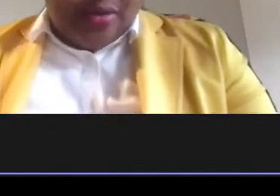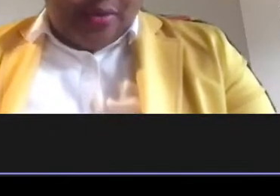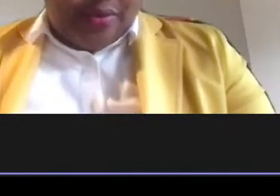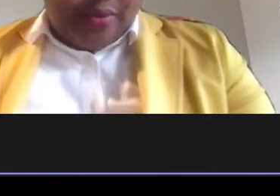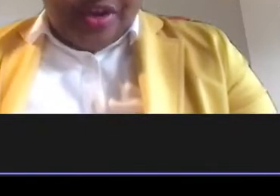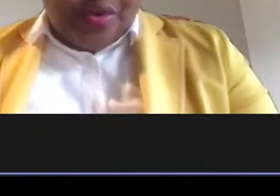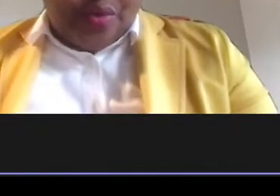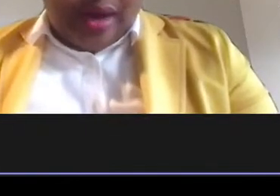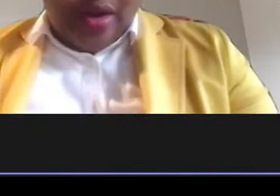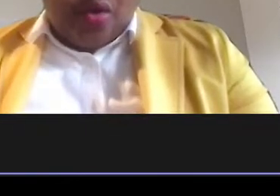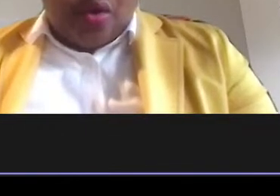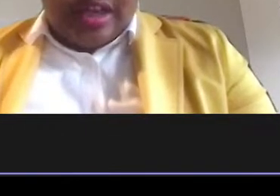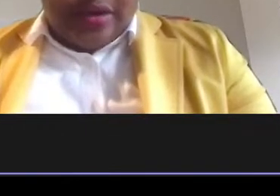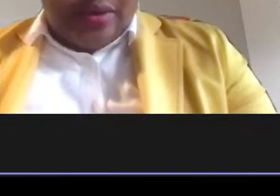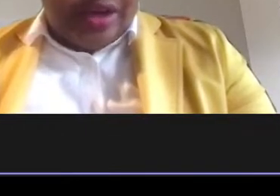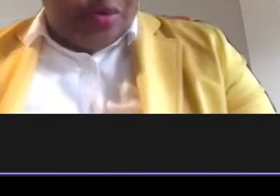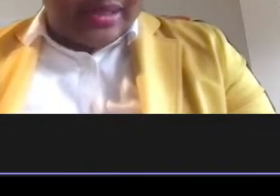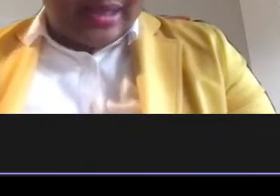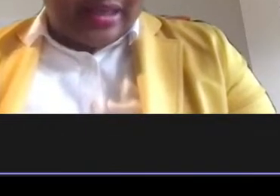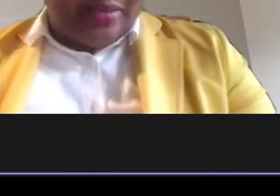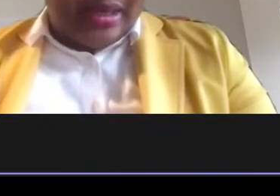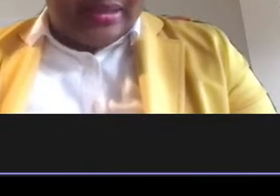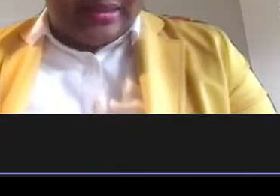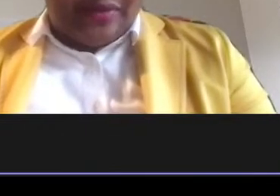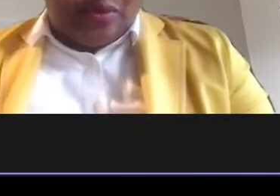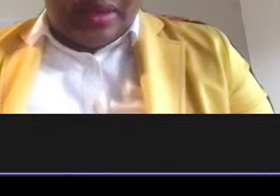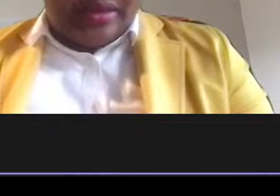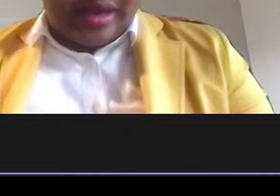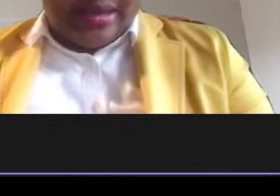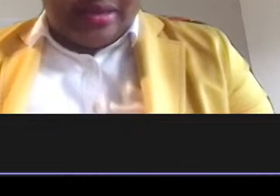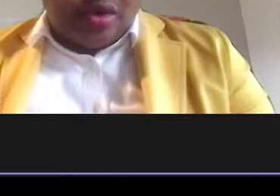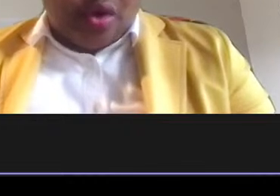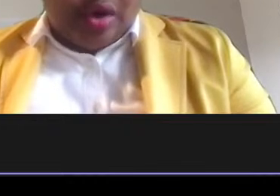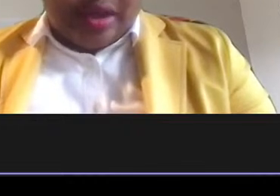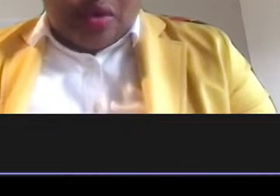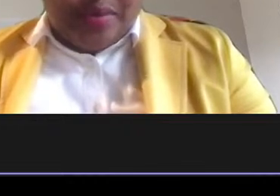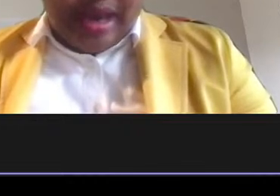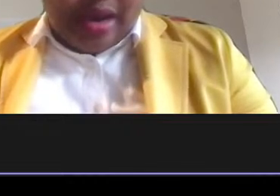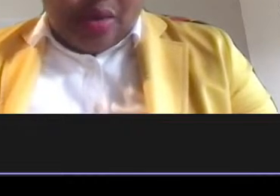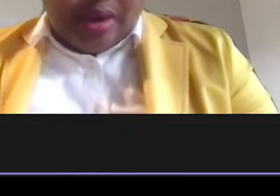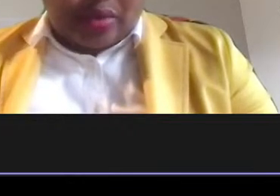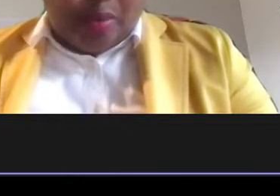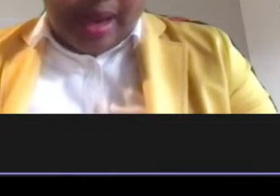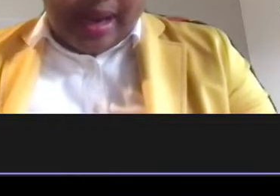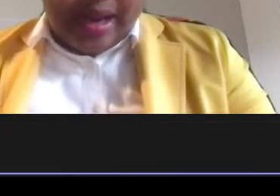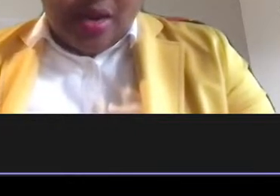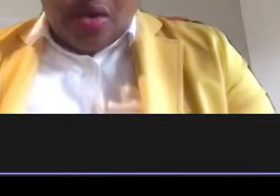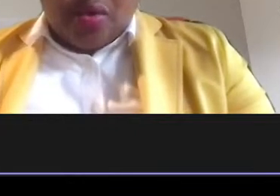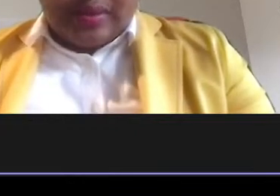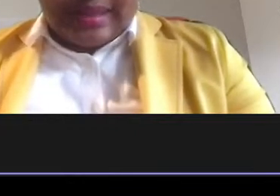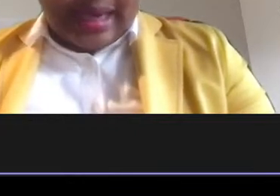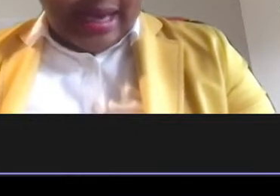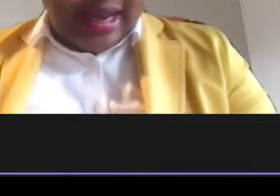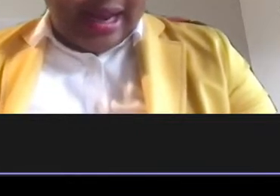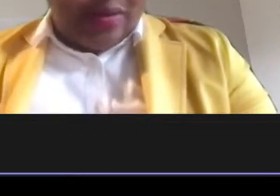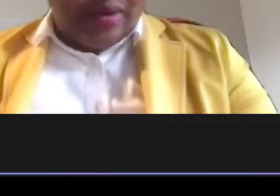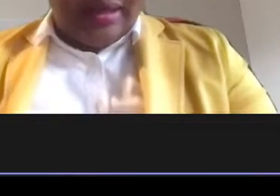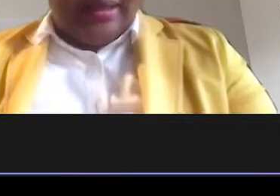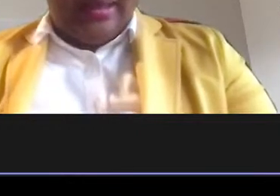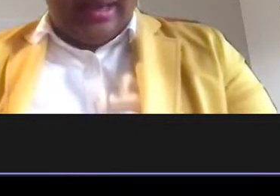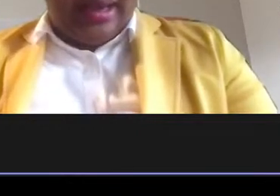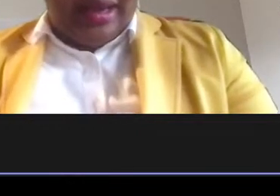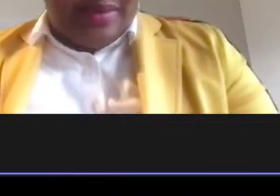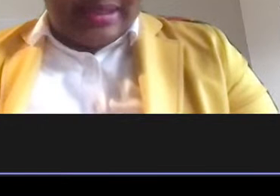yokwehla kwenyuka kohlelo lwe-Human Settlement Development Grant. Kodwa umnyango uyaqhubeka ukusekela